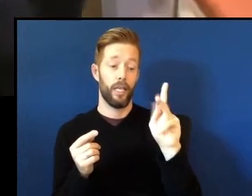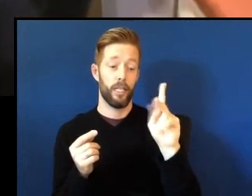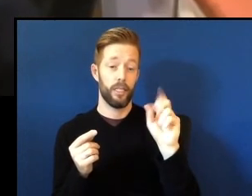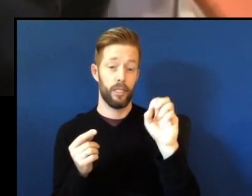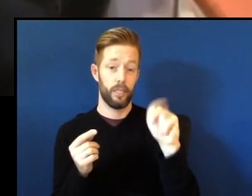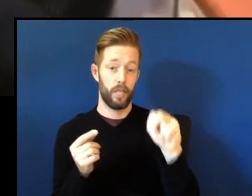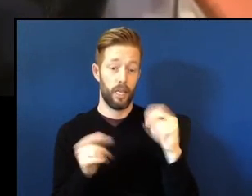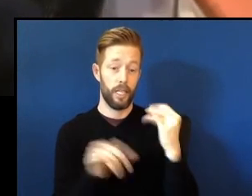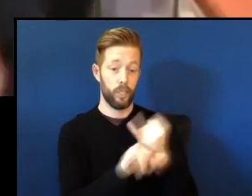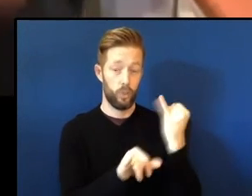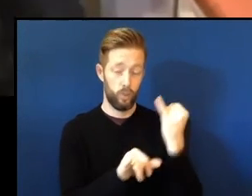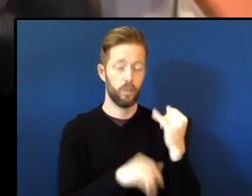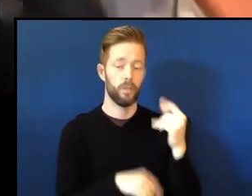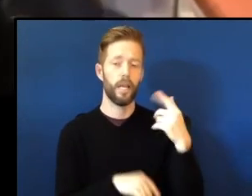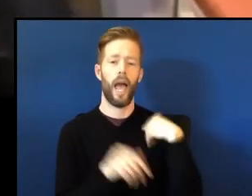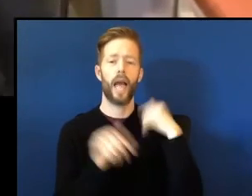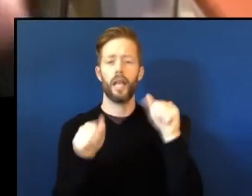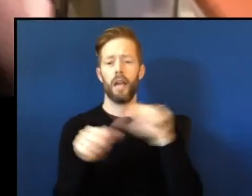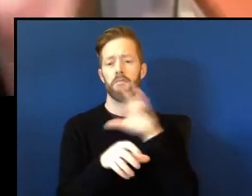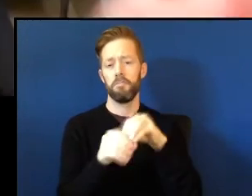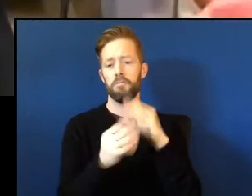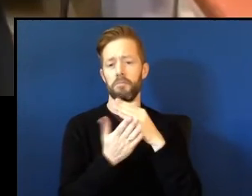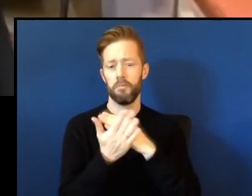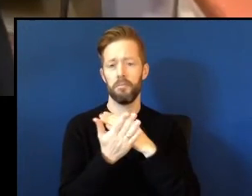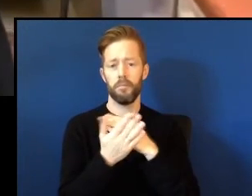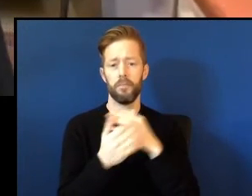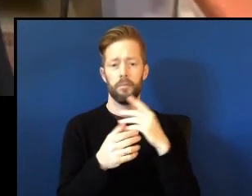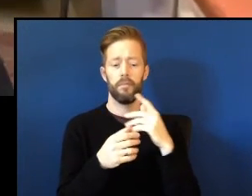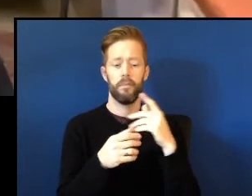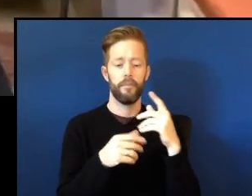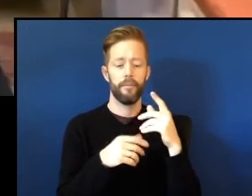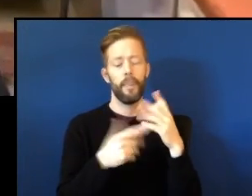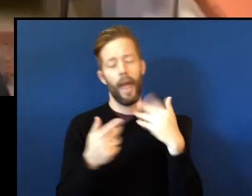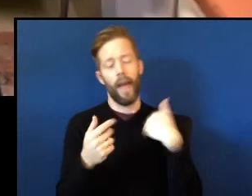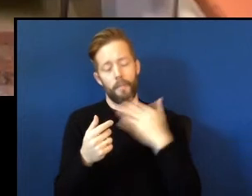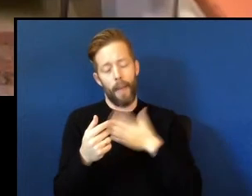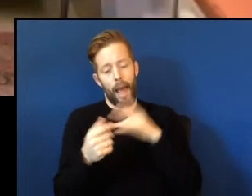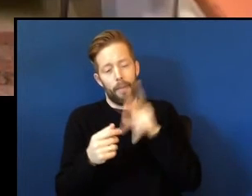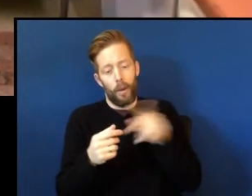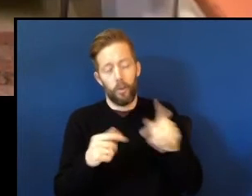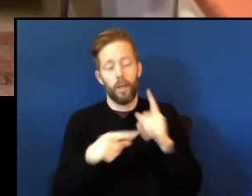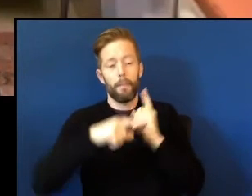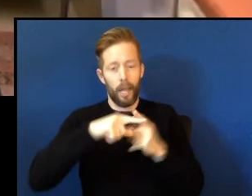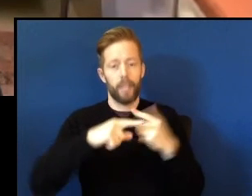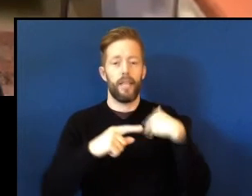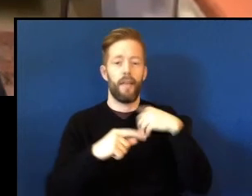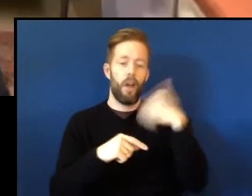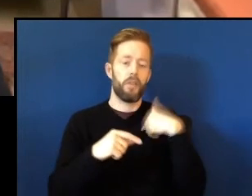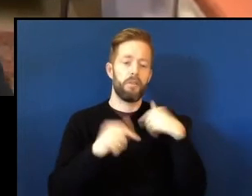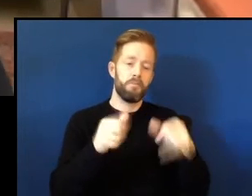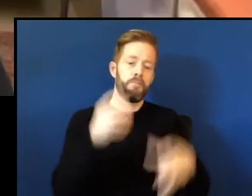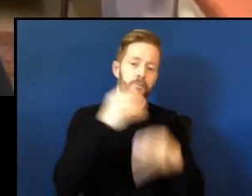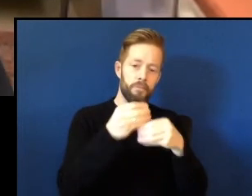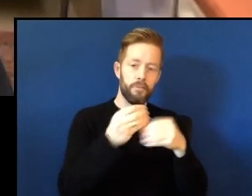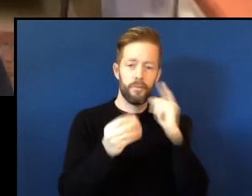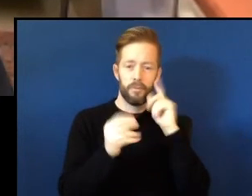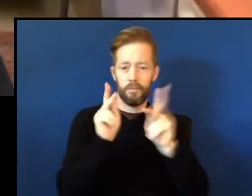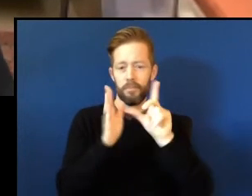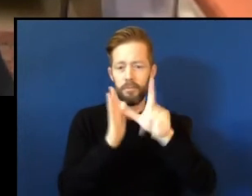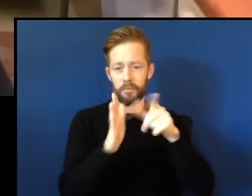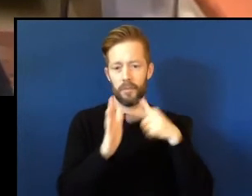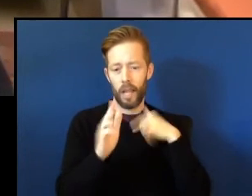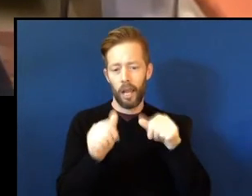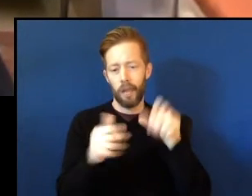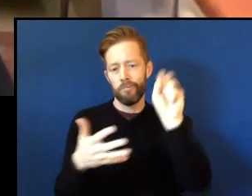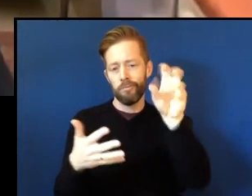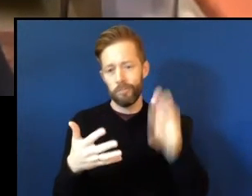I can include a list, in addition to the ones in my PowerPoint, for attendees later on, so I can provide some